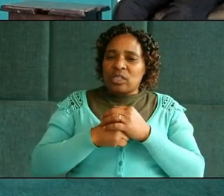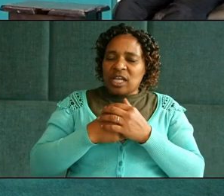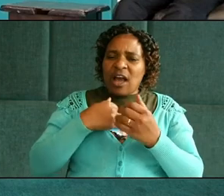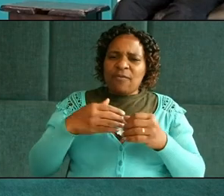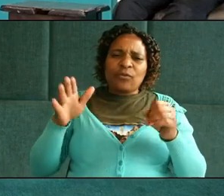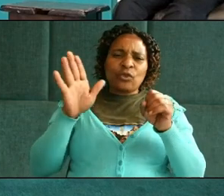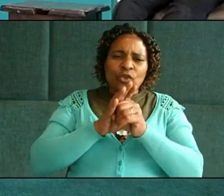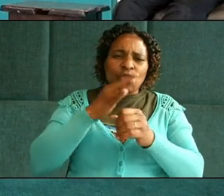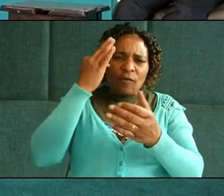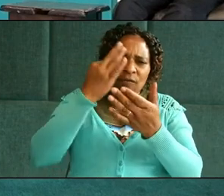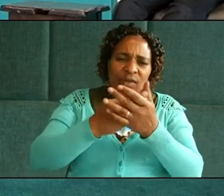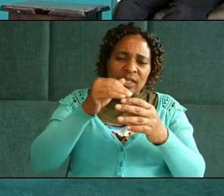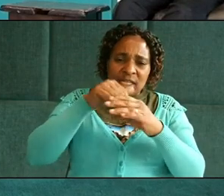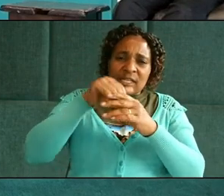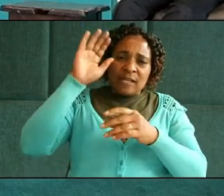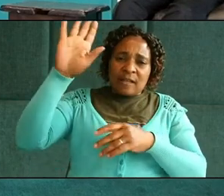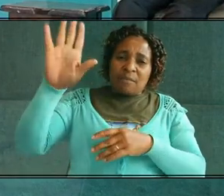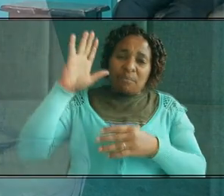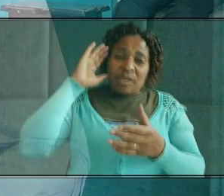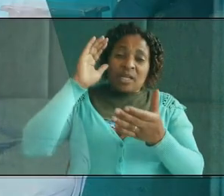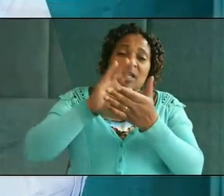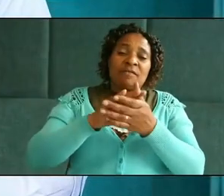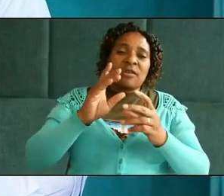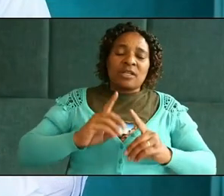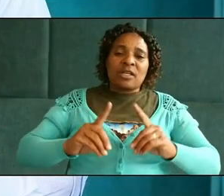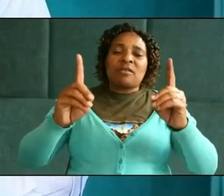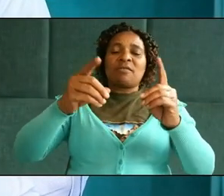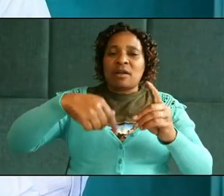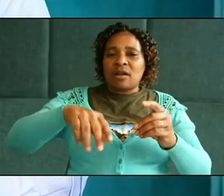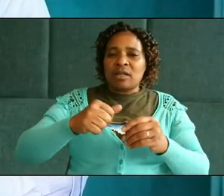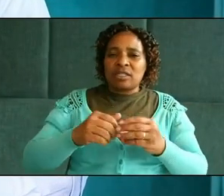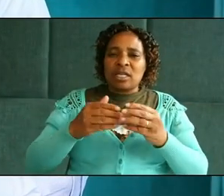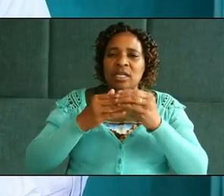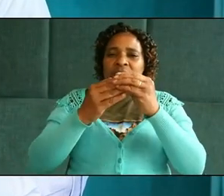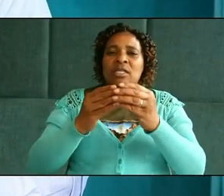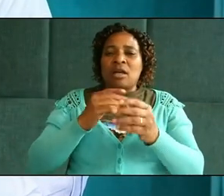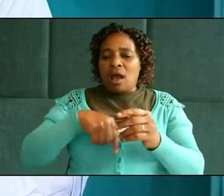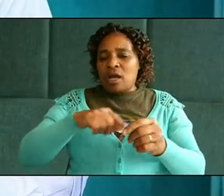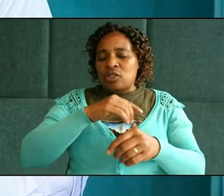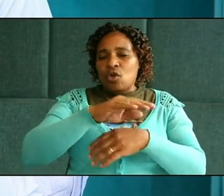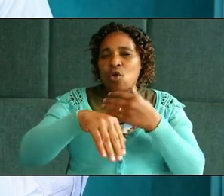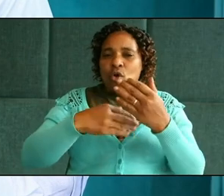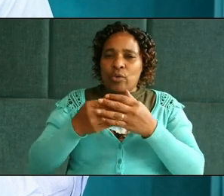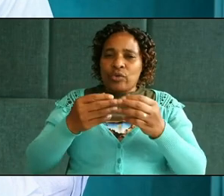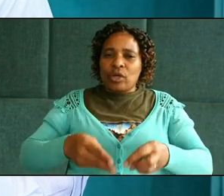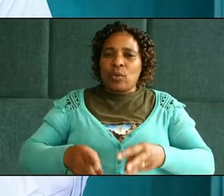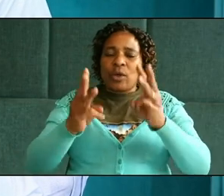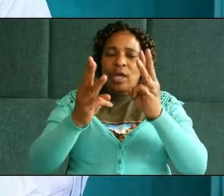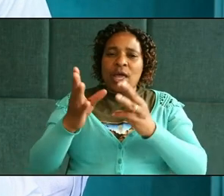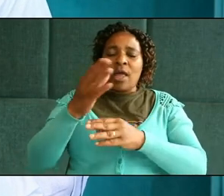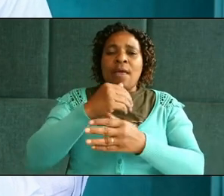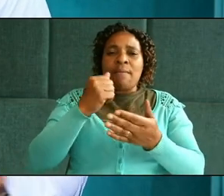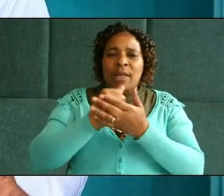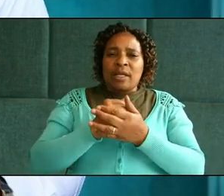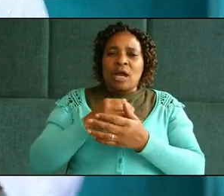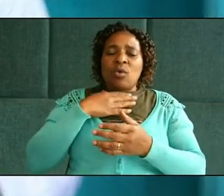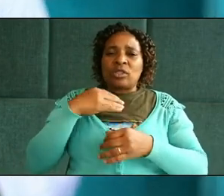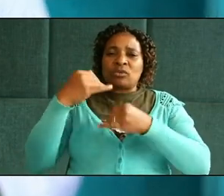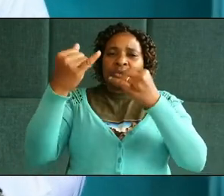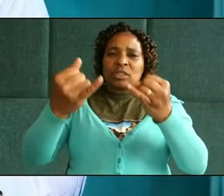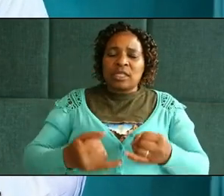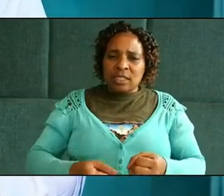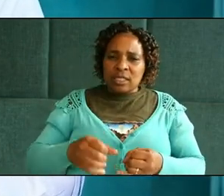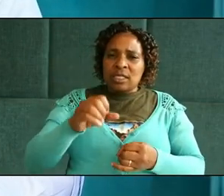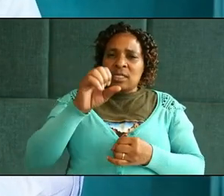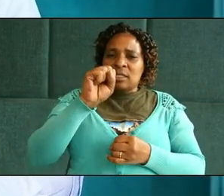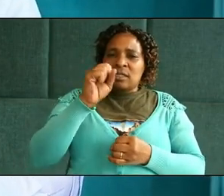total faith in Him and believe that He's going to deliver us and He's going to lead us all the way. Amen. So I would like to invite Salman